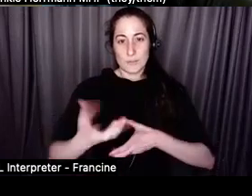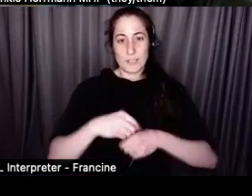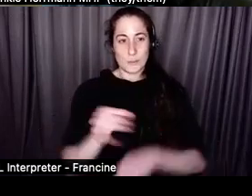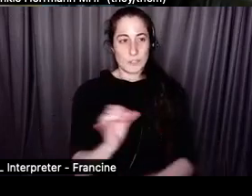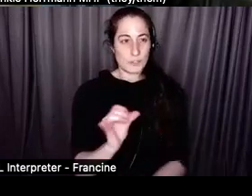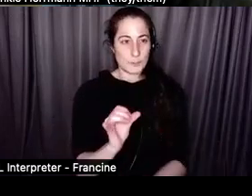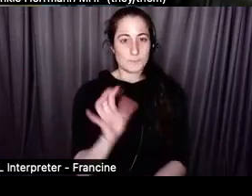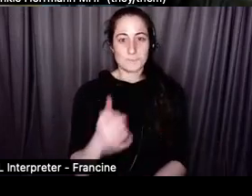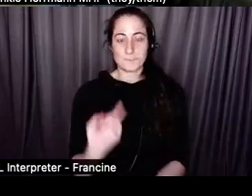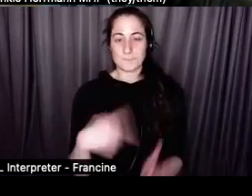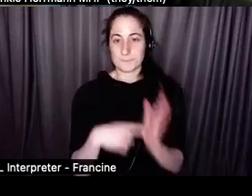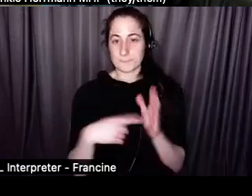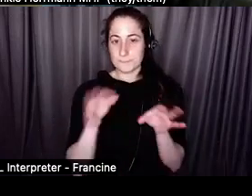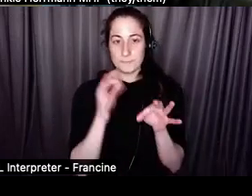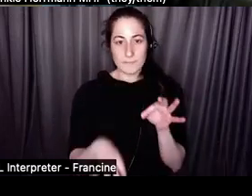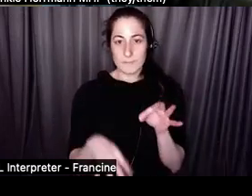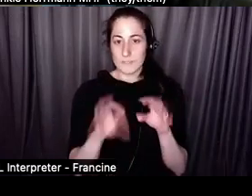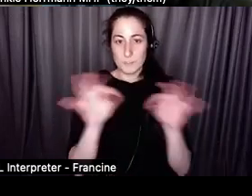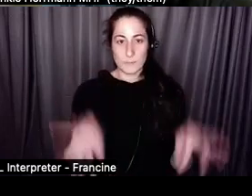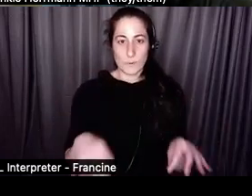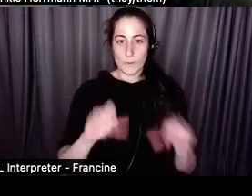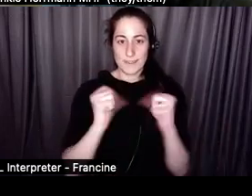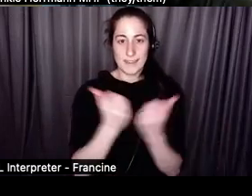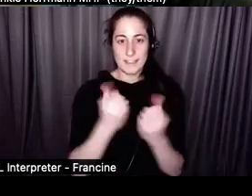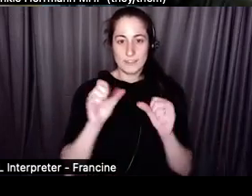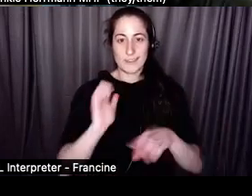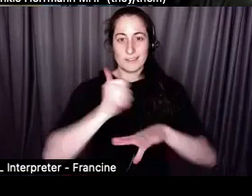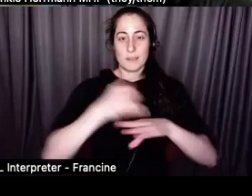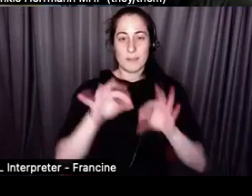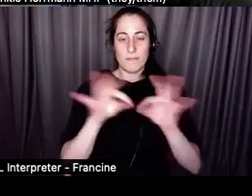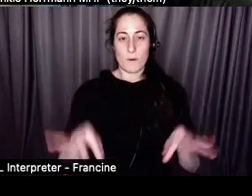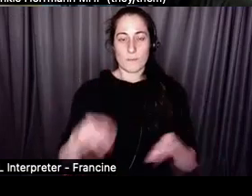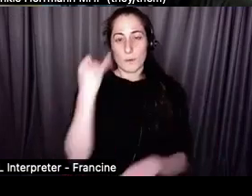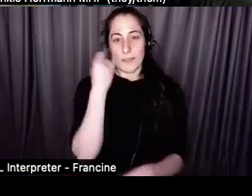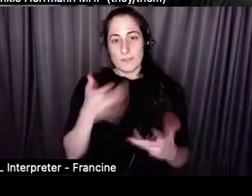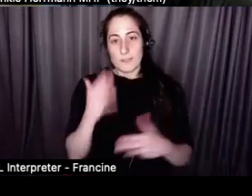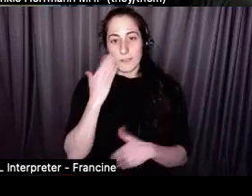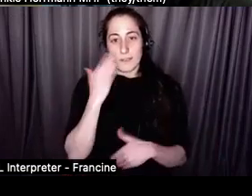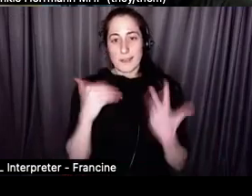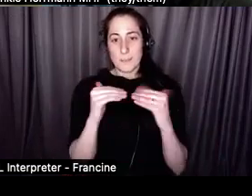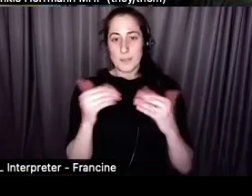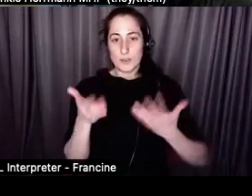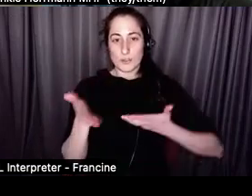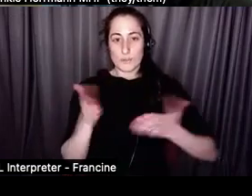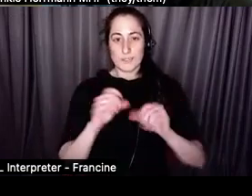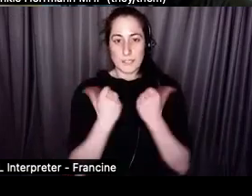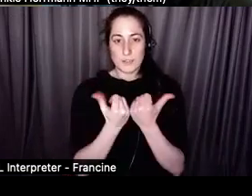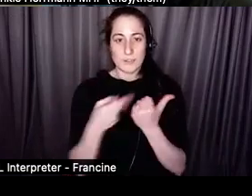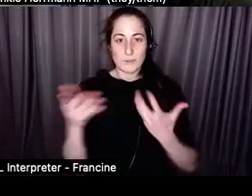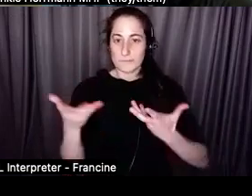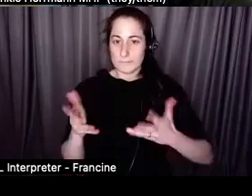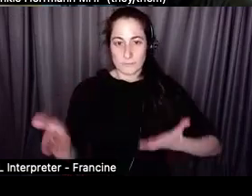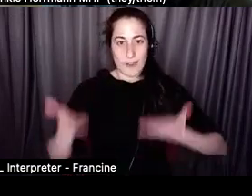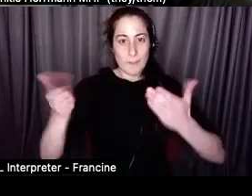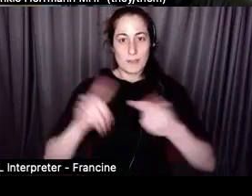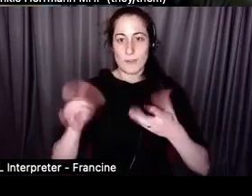This requires just a simple form that the agency can set up for you. So let's say a peer services agency that you've been recommended to or